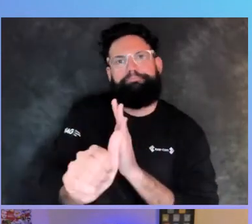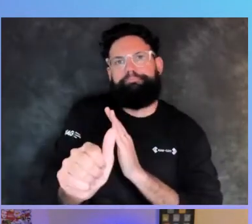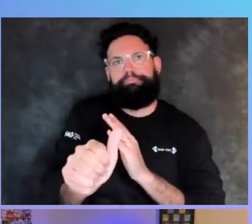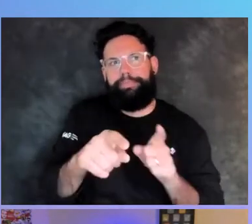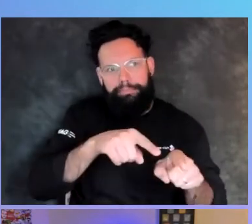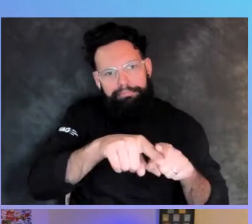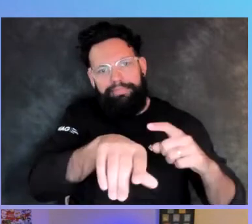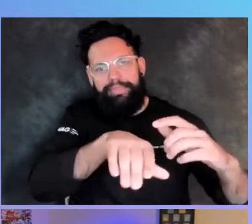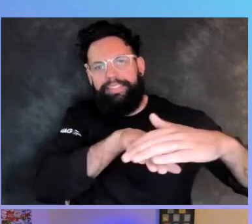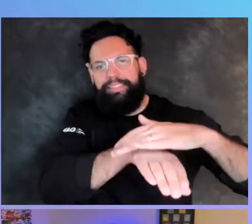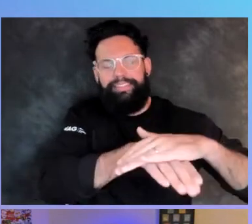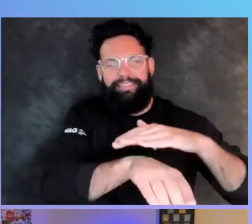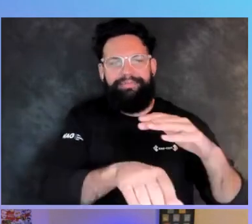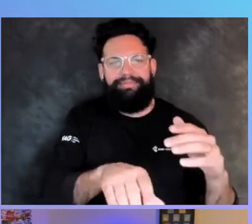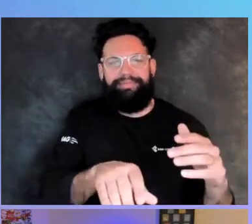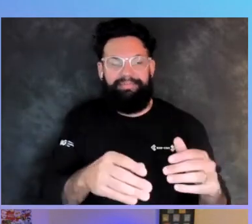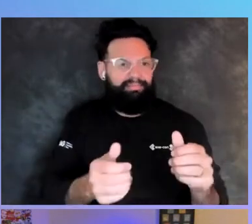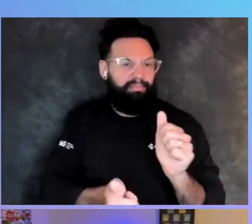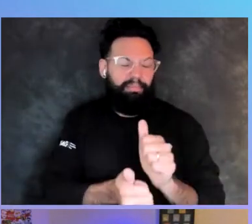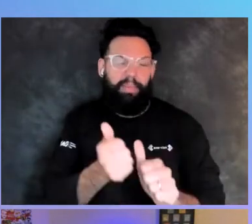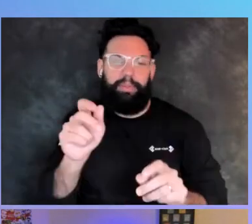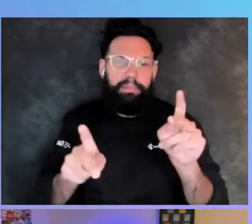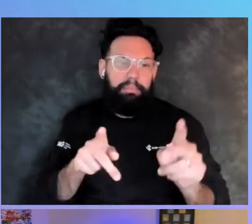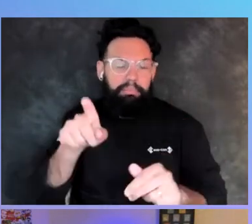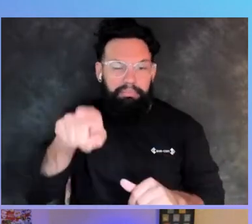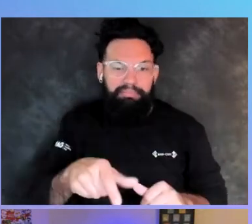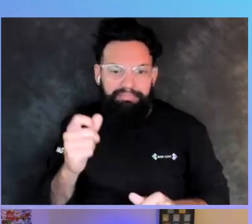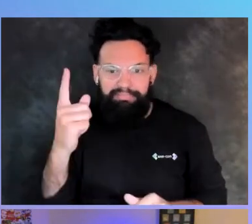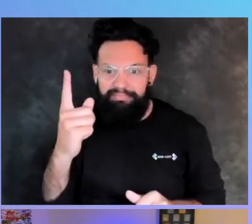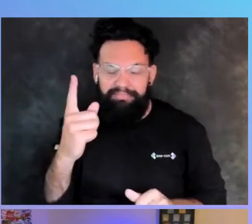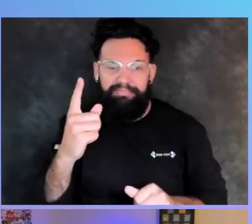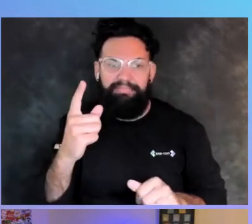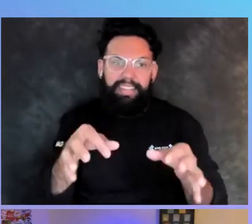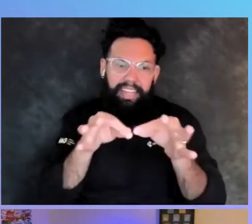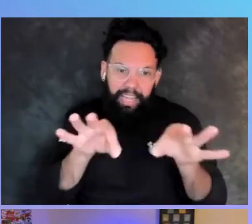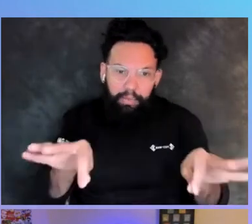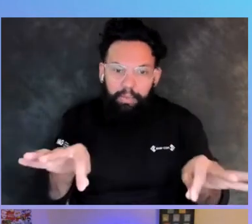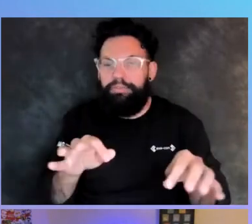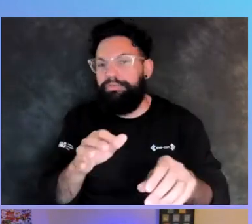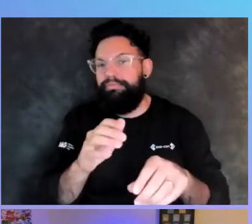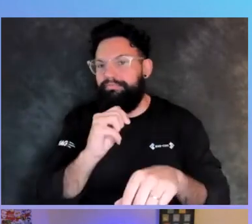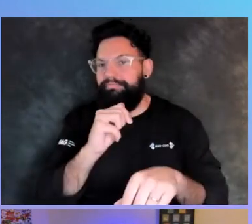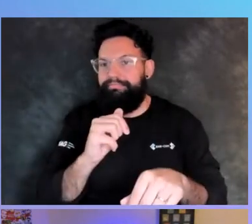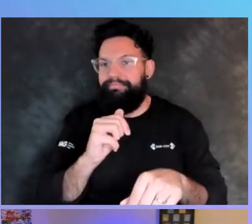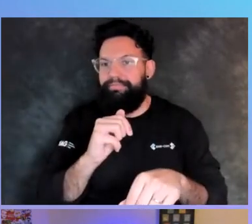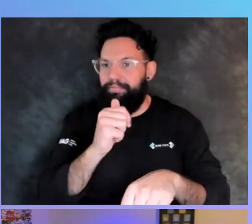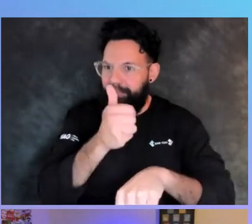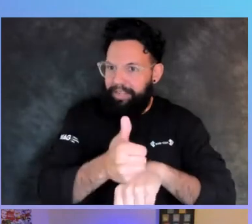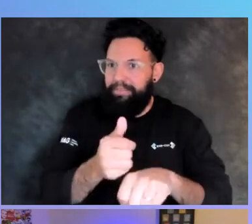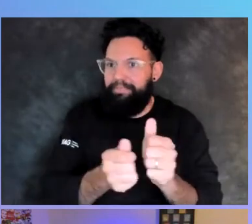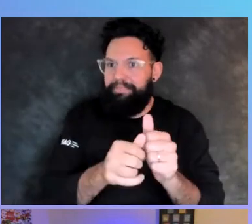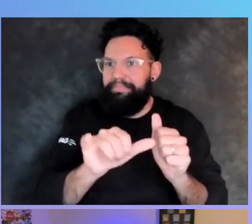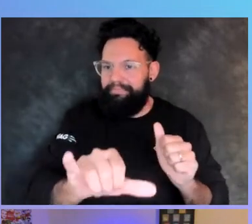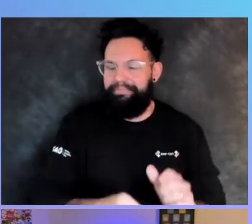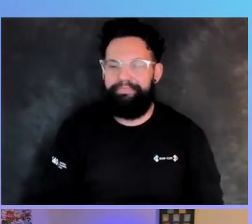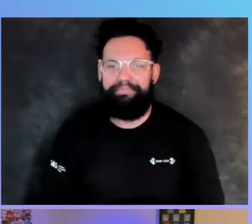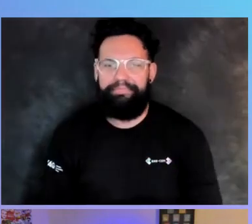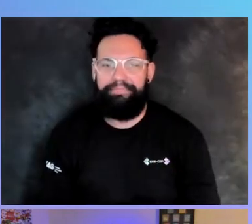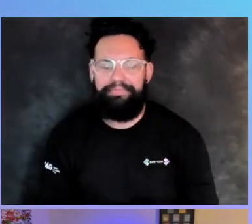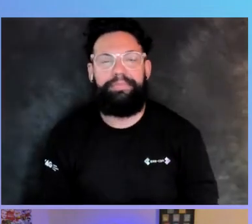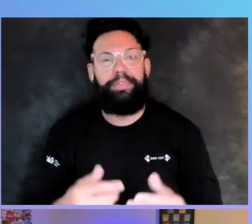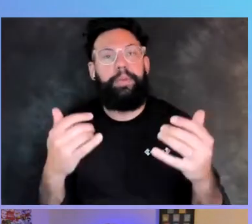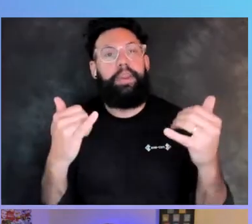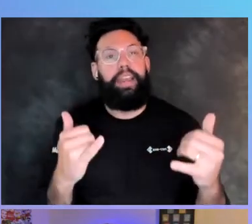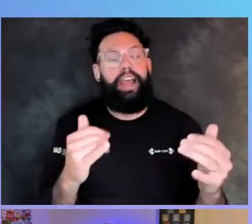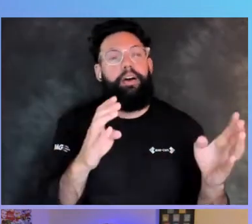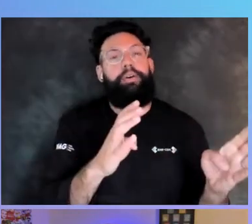understand the jargon that comes along with technical explanations. And this is where audience adaptation comes in. So let's finally move on. What happens when